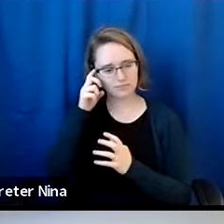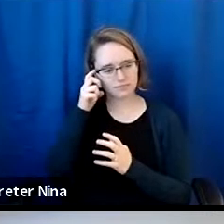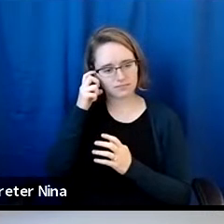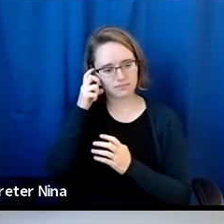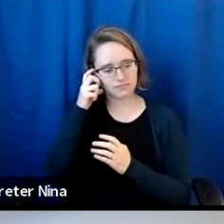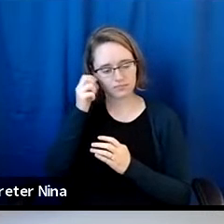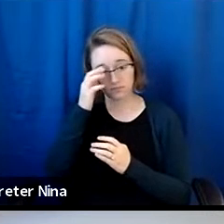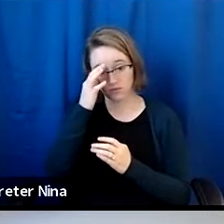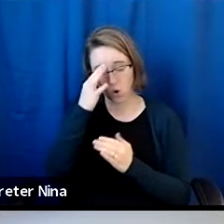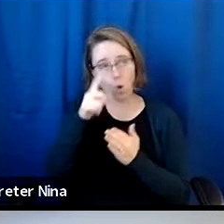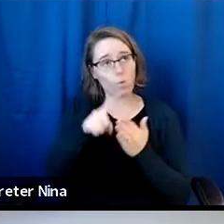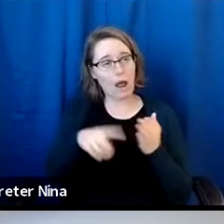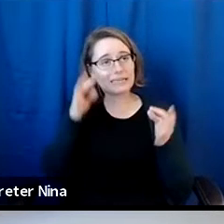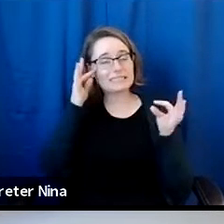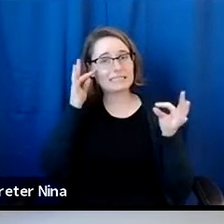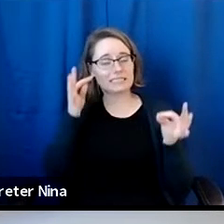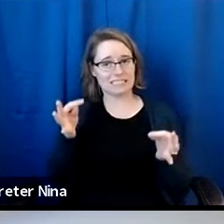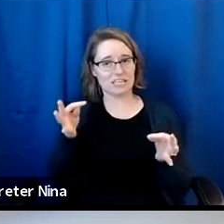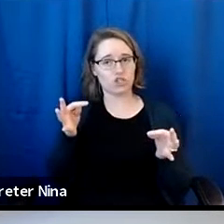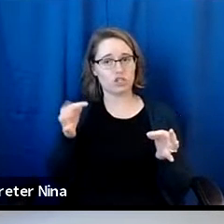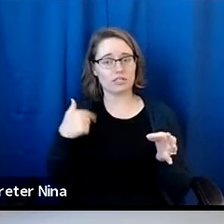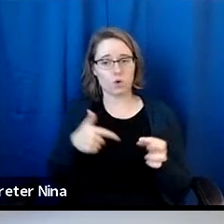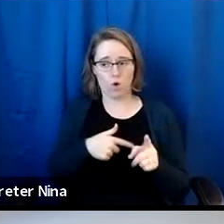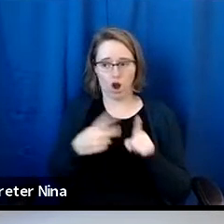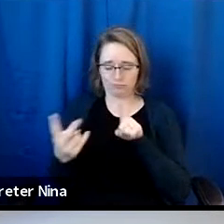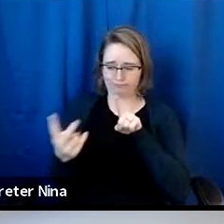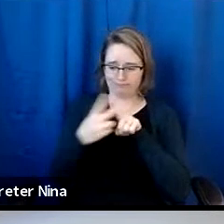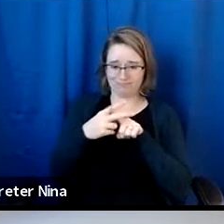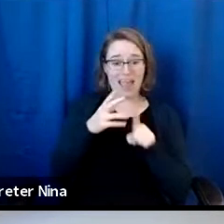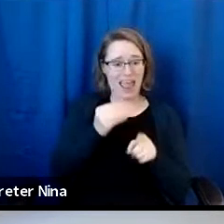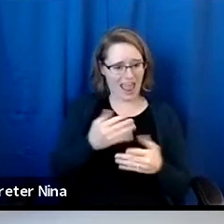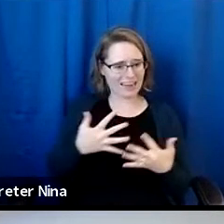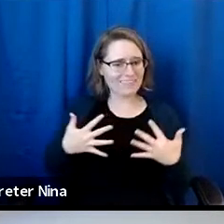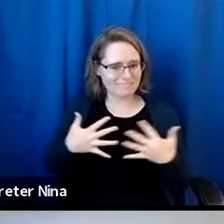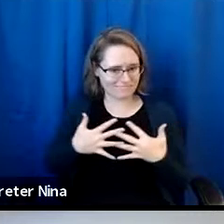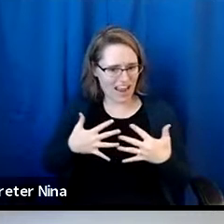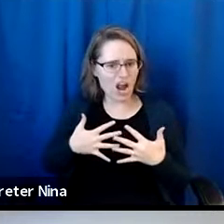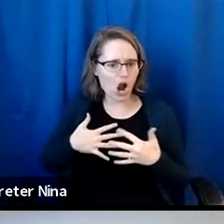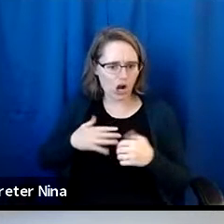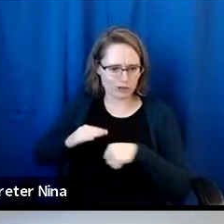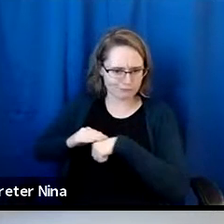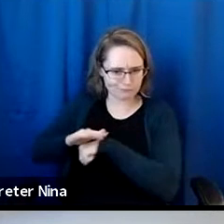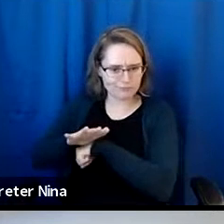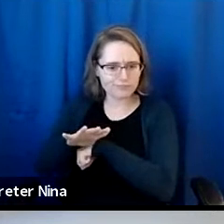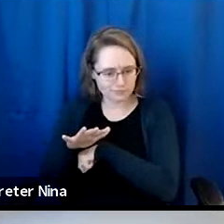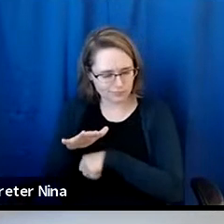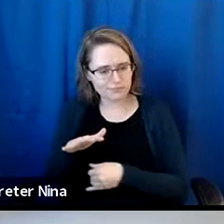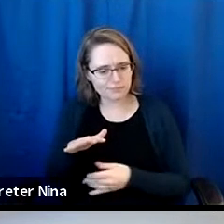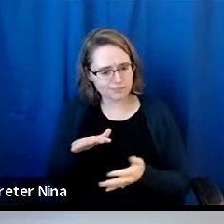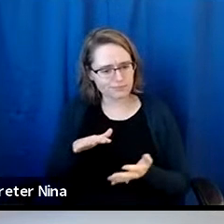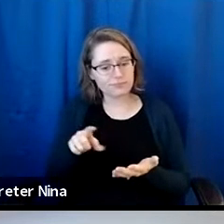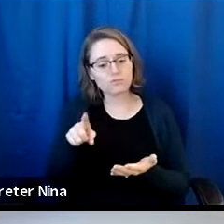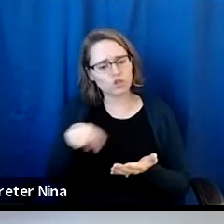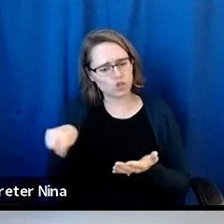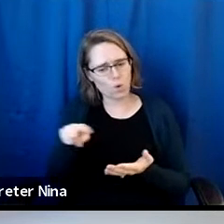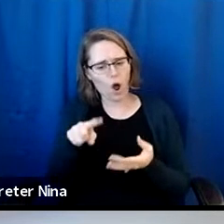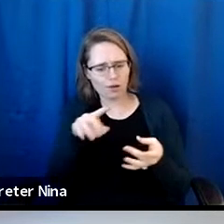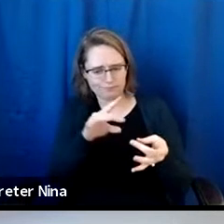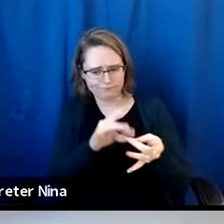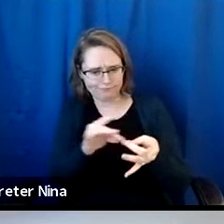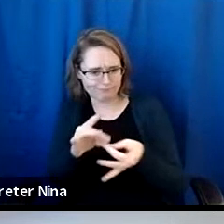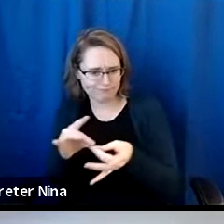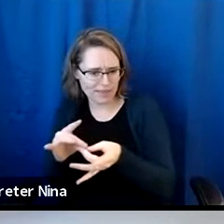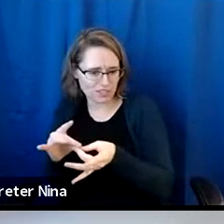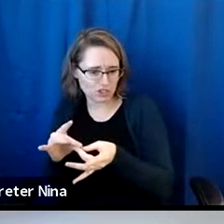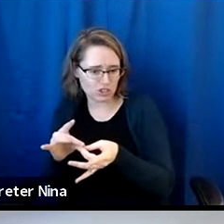make, and oftentimes fear may creep in. And you all shared a little bit or